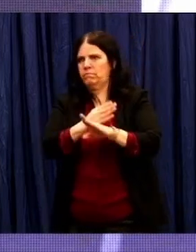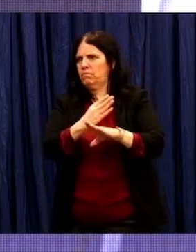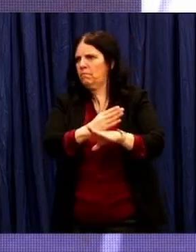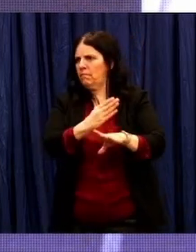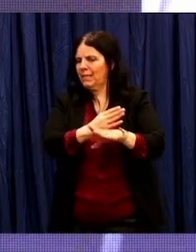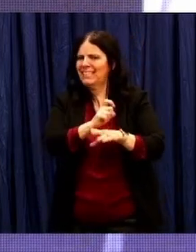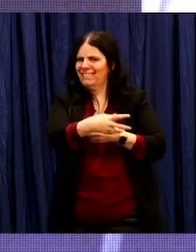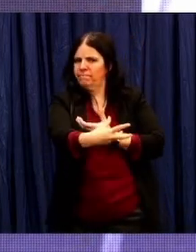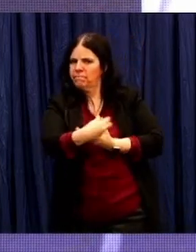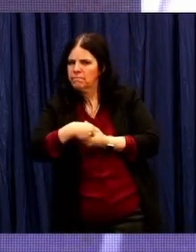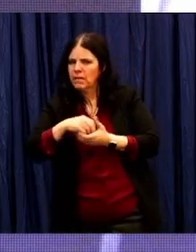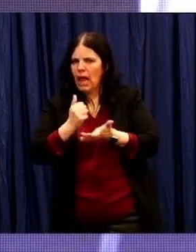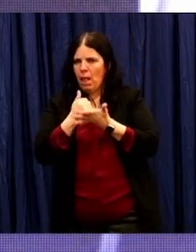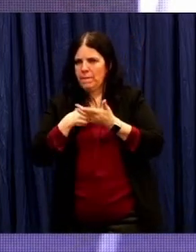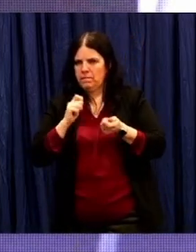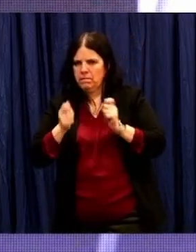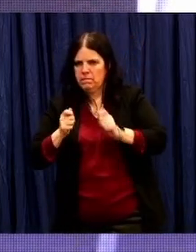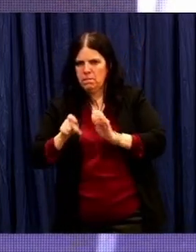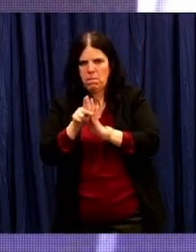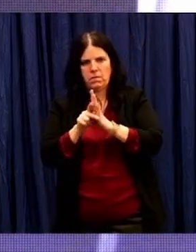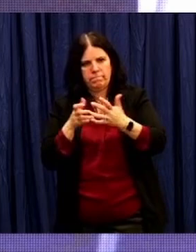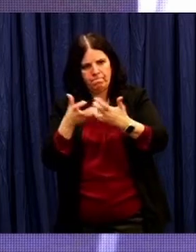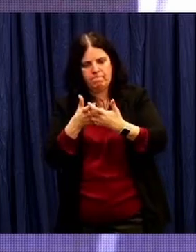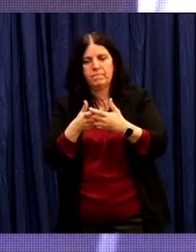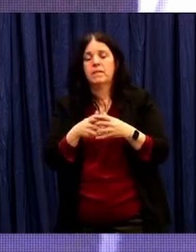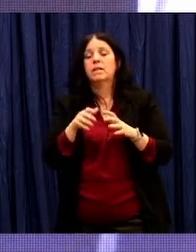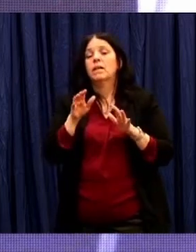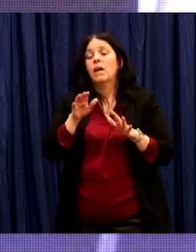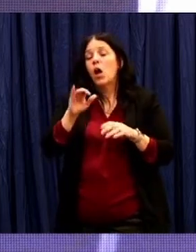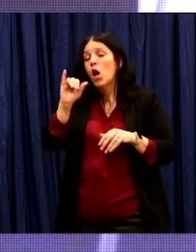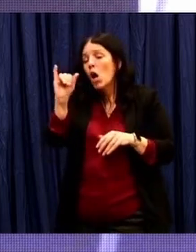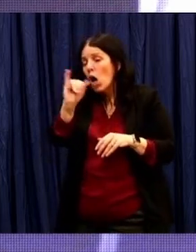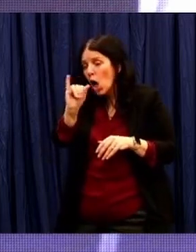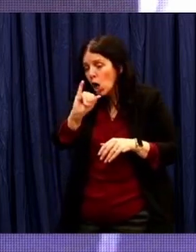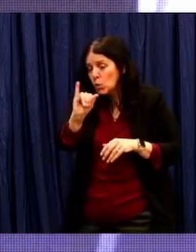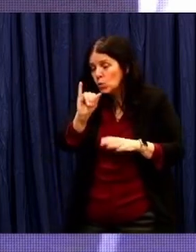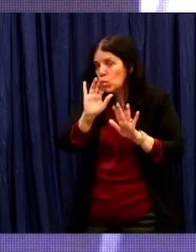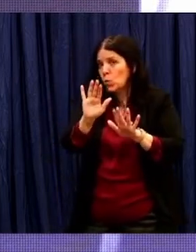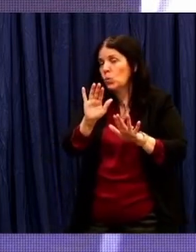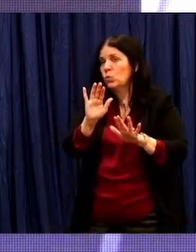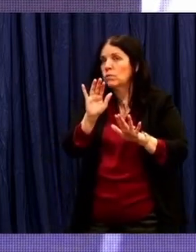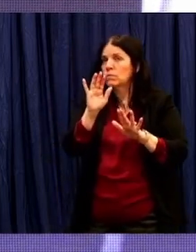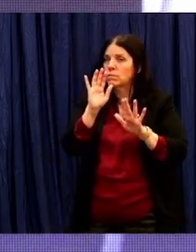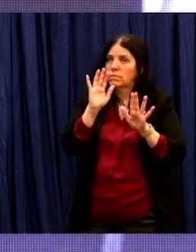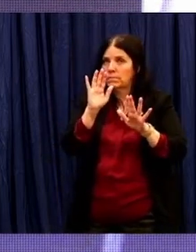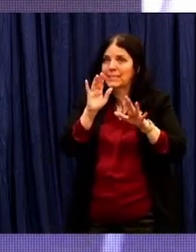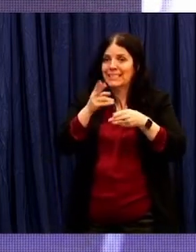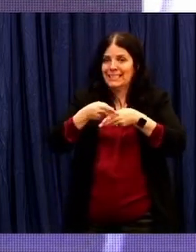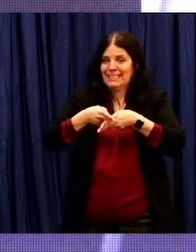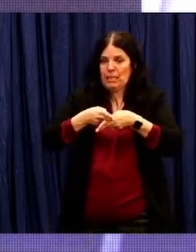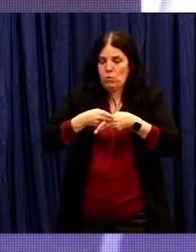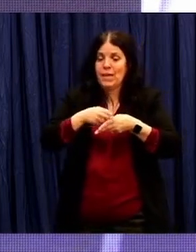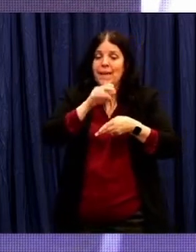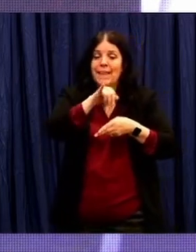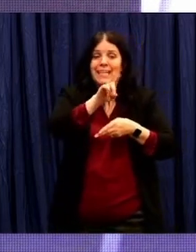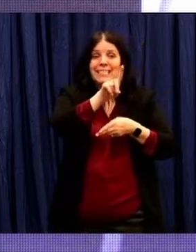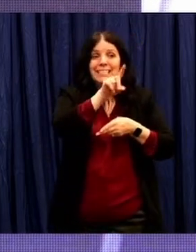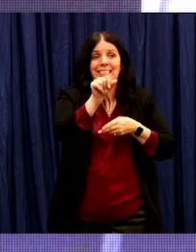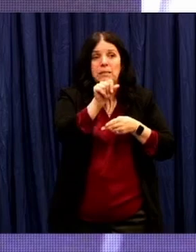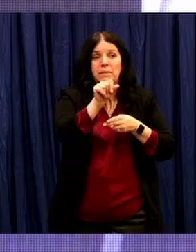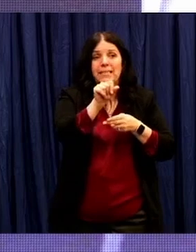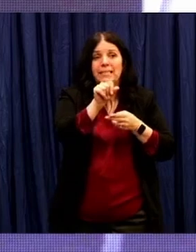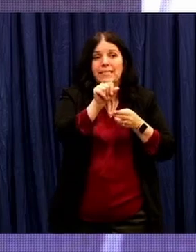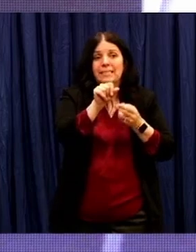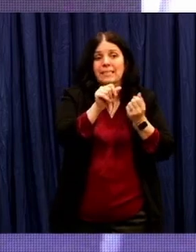the assistive technology program that is statewide can often help